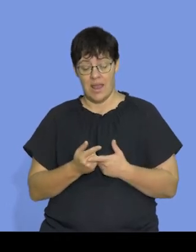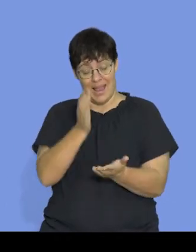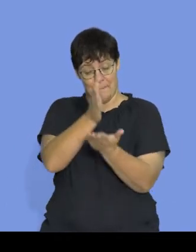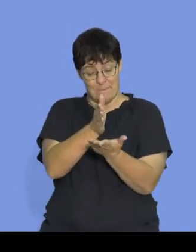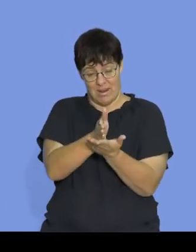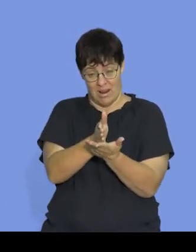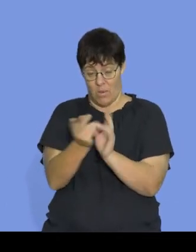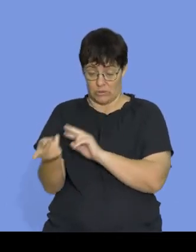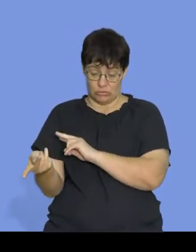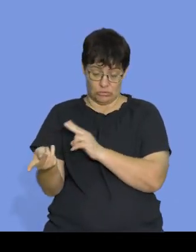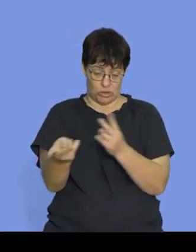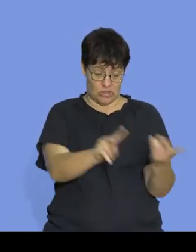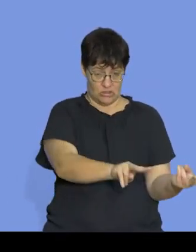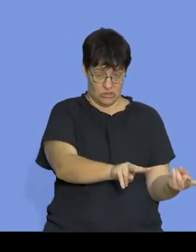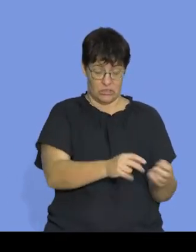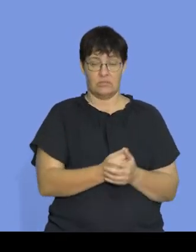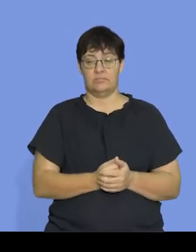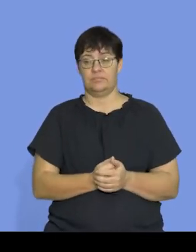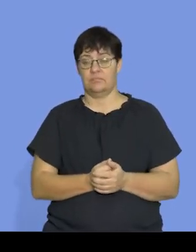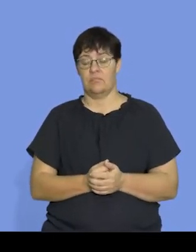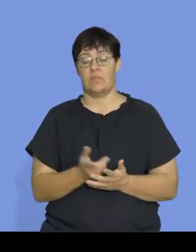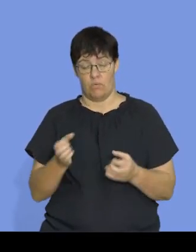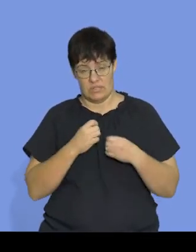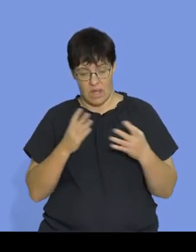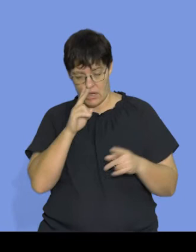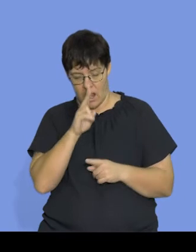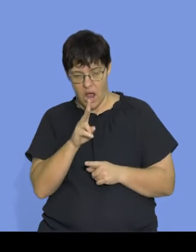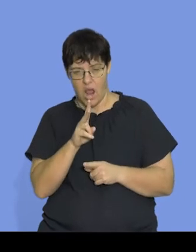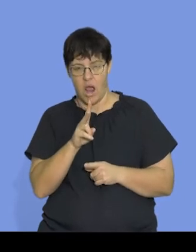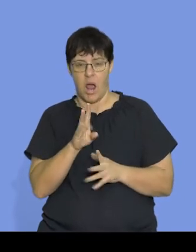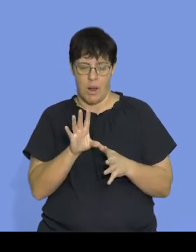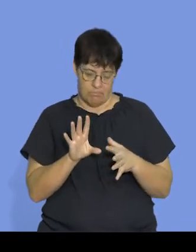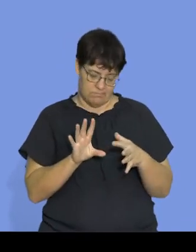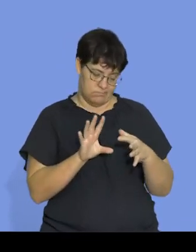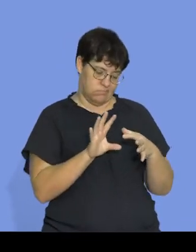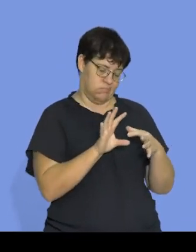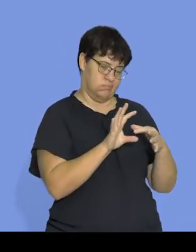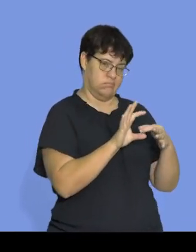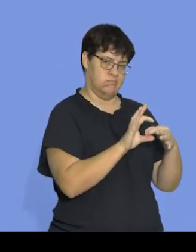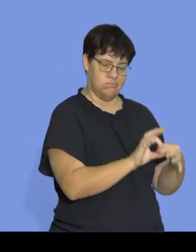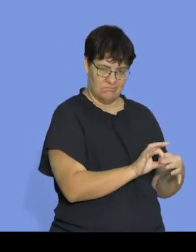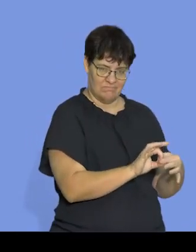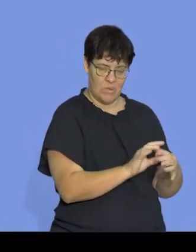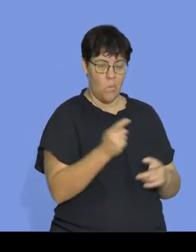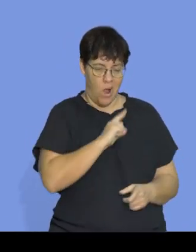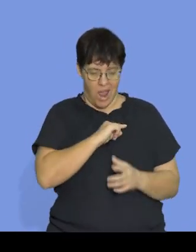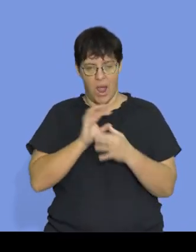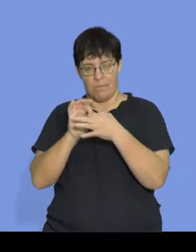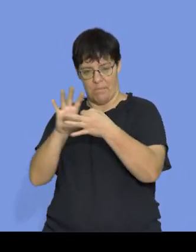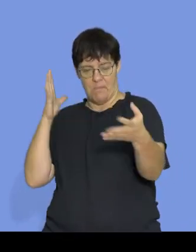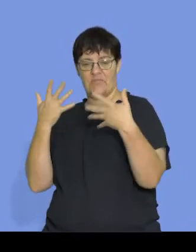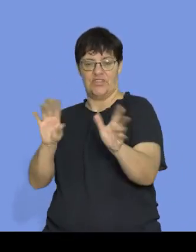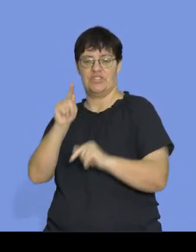got a scenario like this where we are starting to form new bonds while the old bonds have been broken. So we